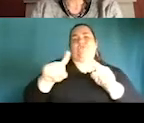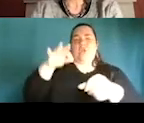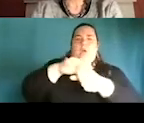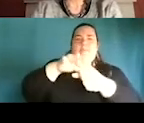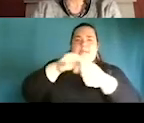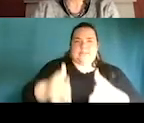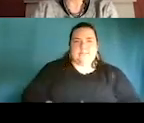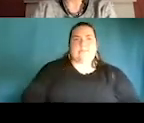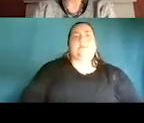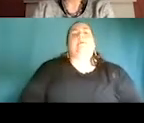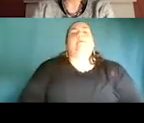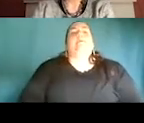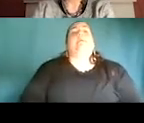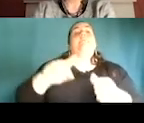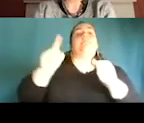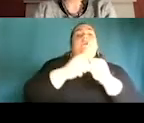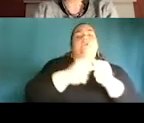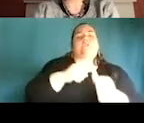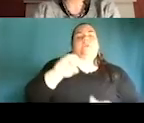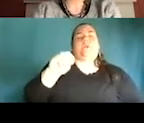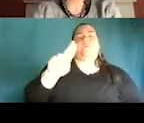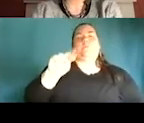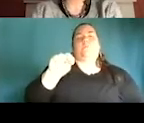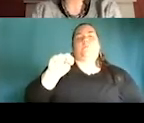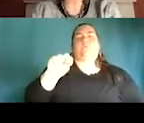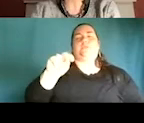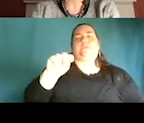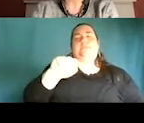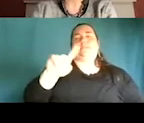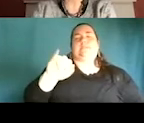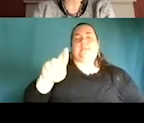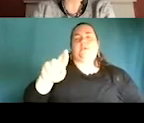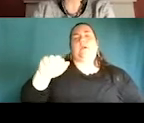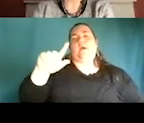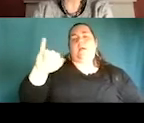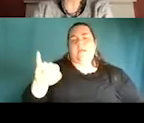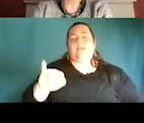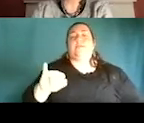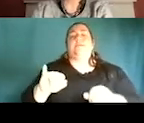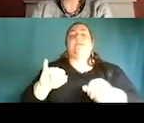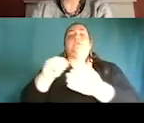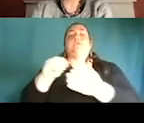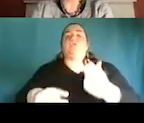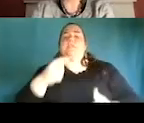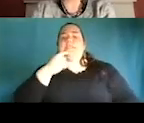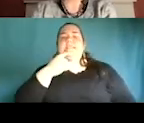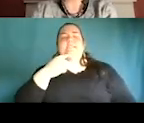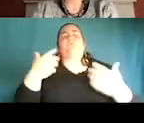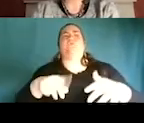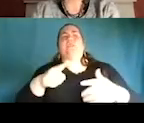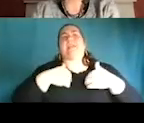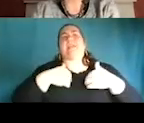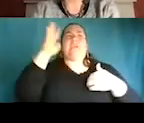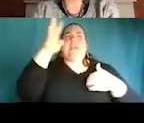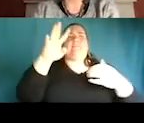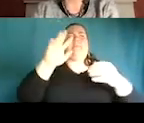First is Muntazir Ali. Students describe Muntazir Ali's creative approaches to engagement, which creates spaces for